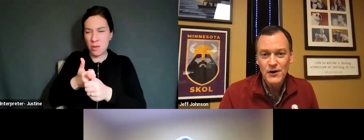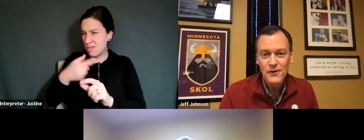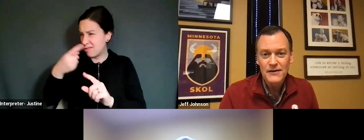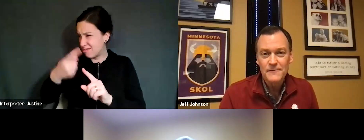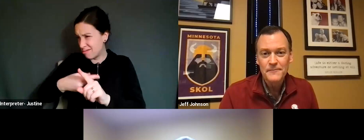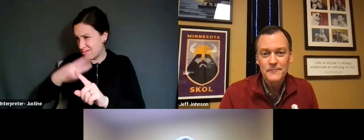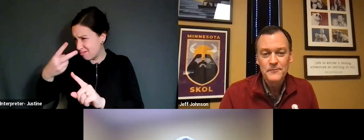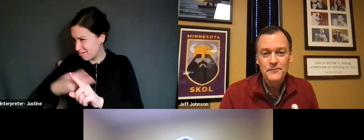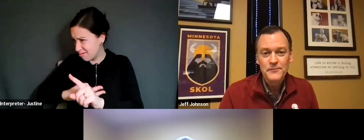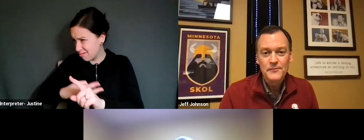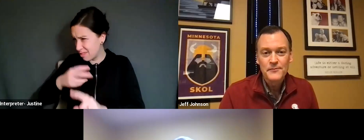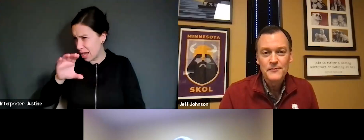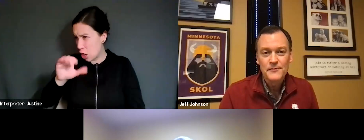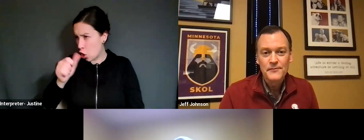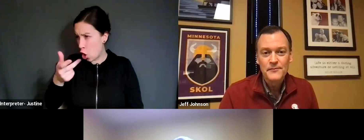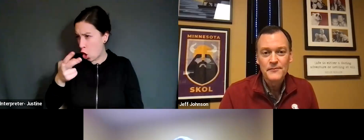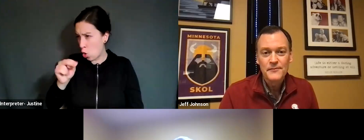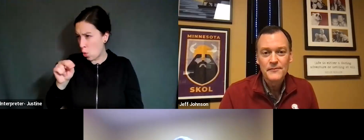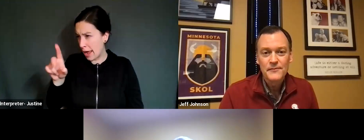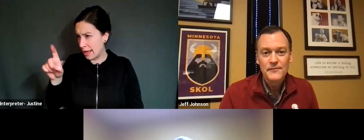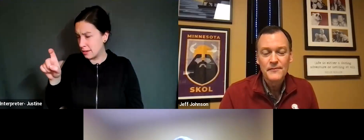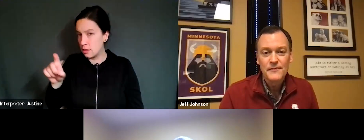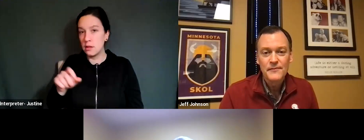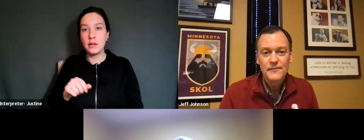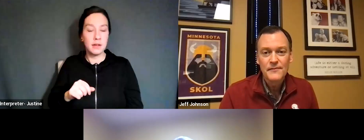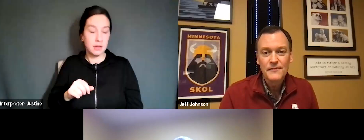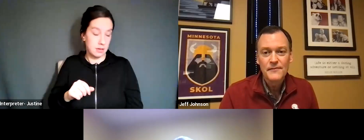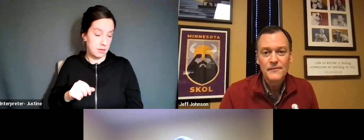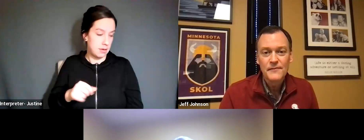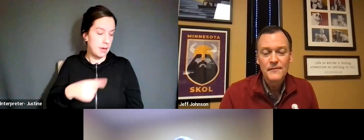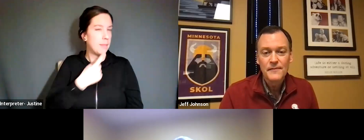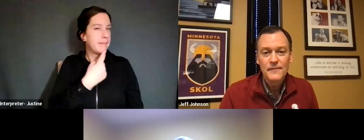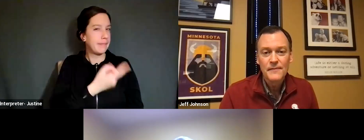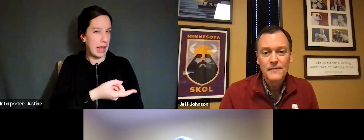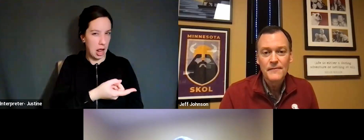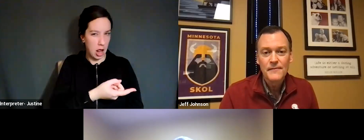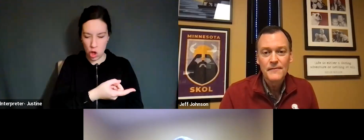that sound about right? I can tell you that it's going to be